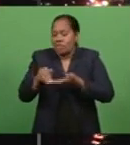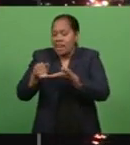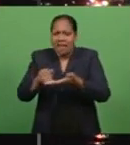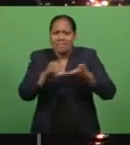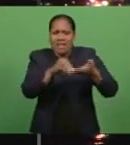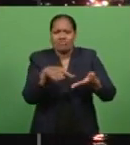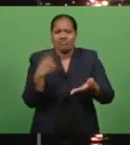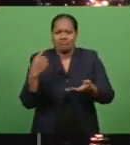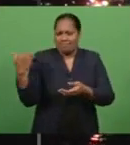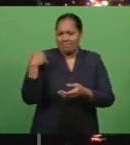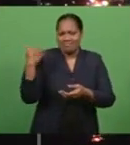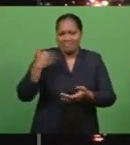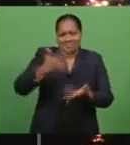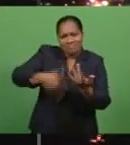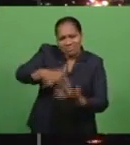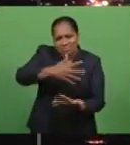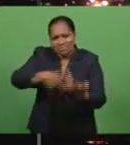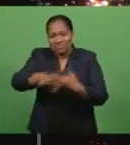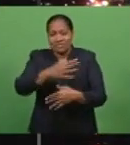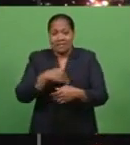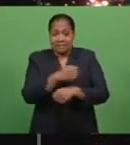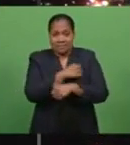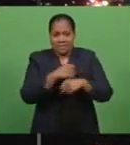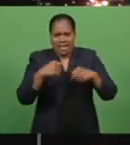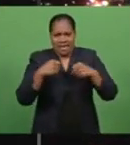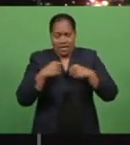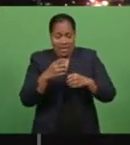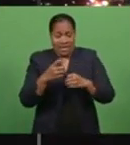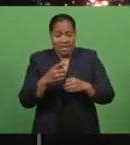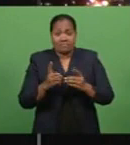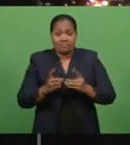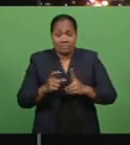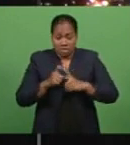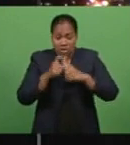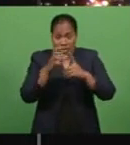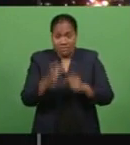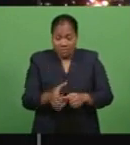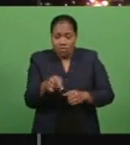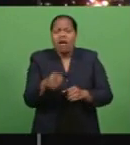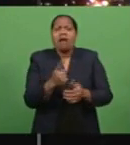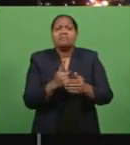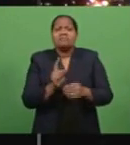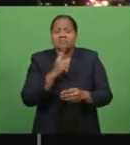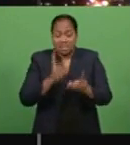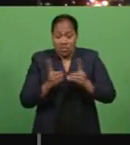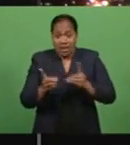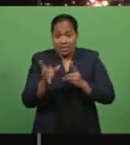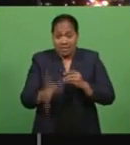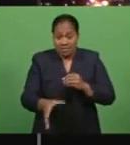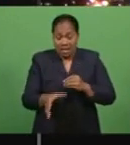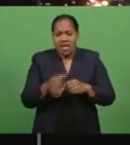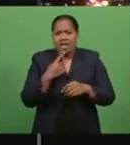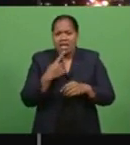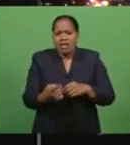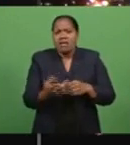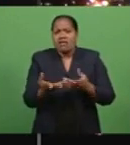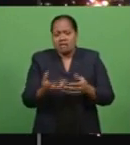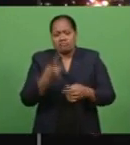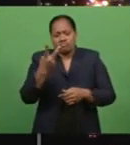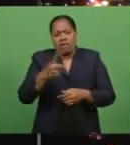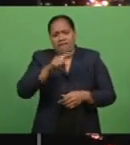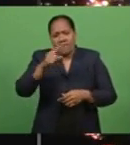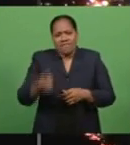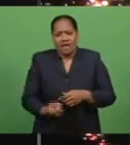Cyclone Harold. FRCS Director Elisapedi Rokotunindao says they managed a profit of $12,000 from